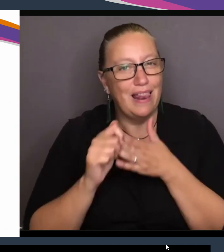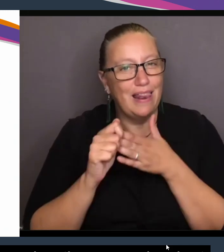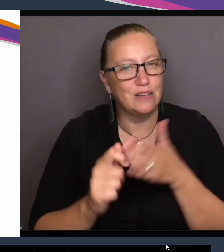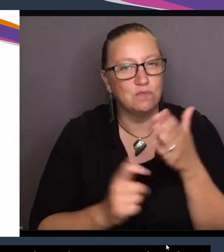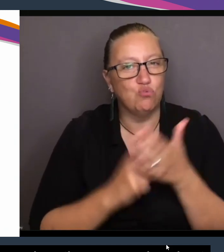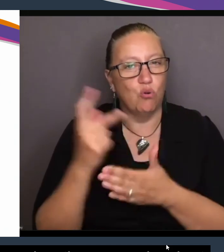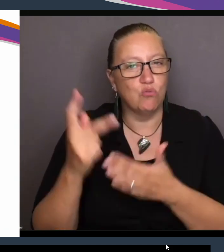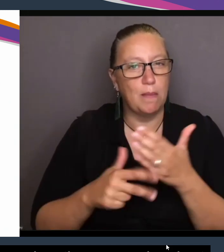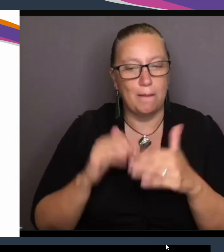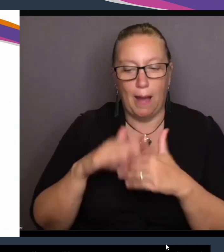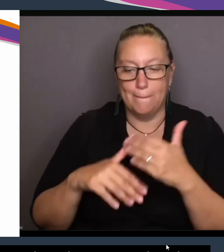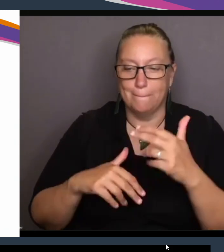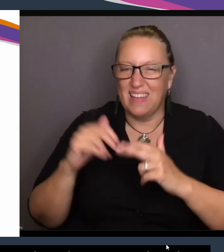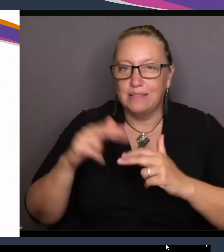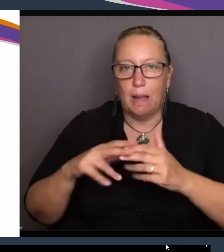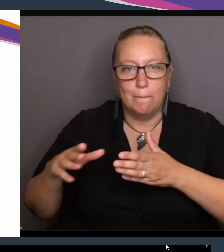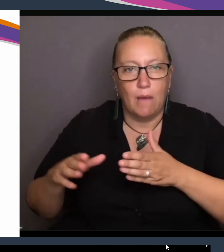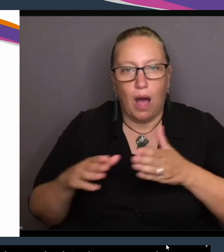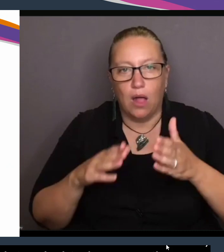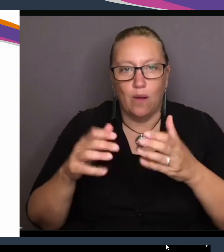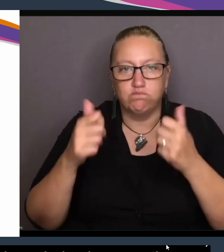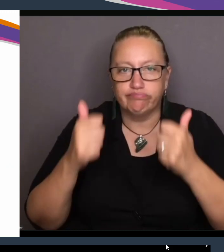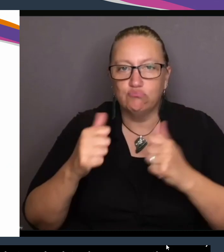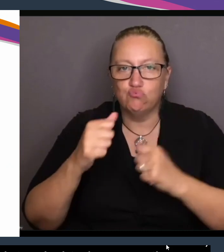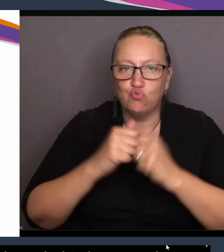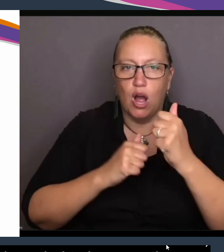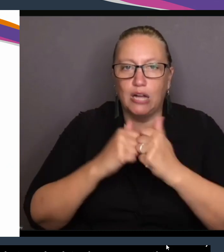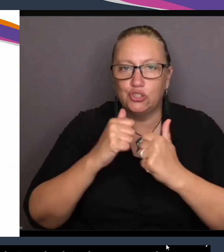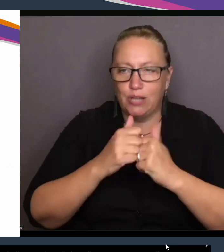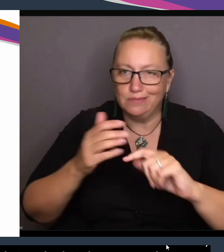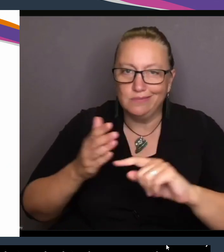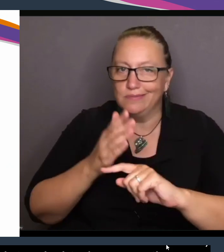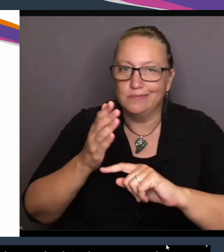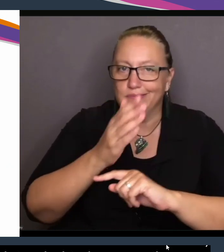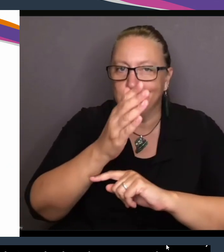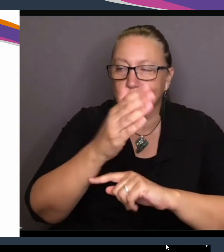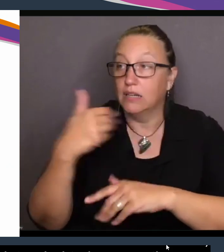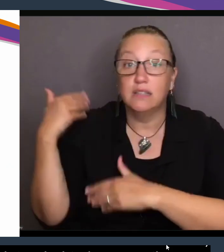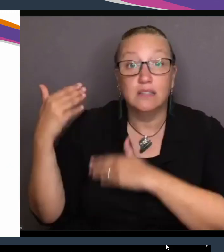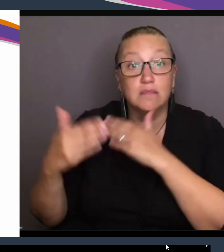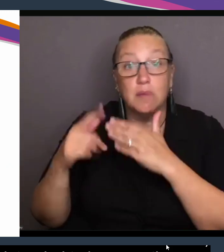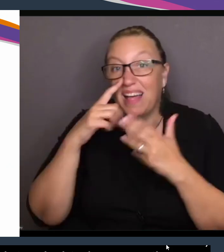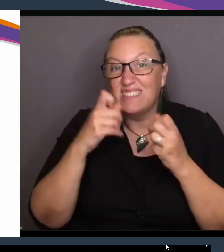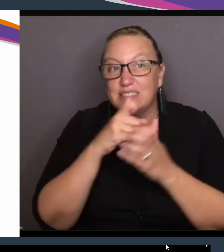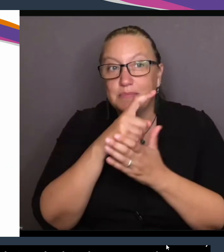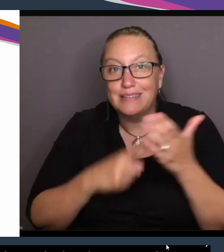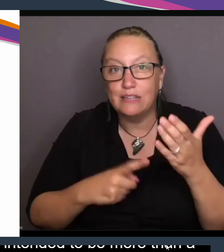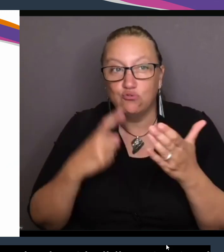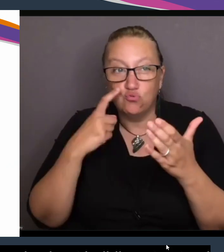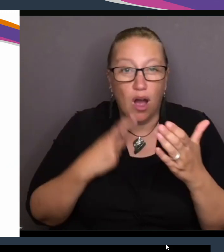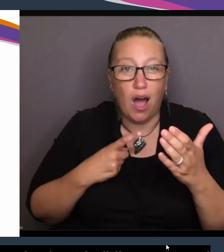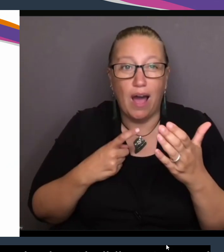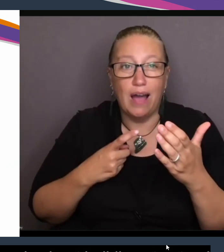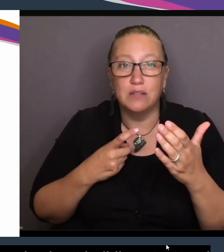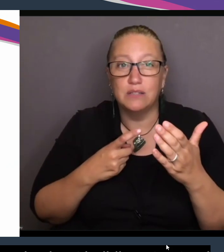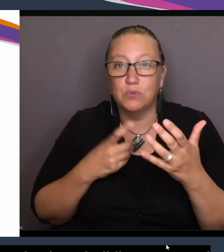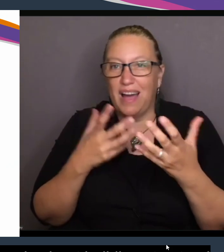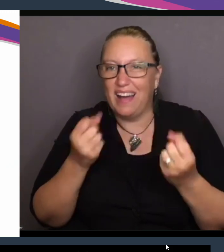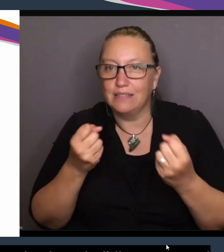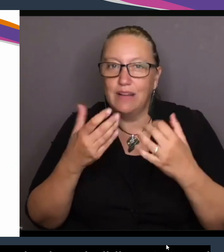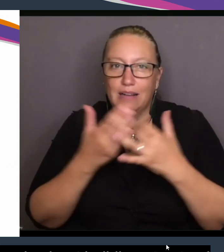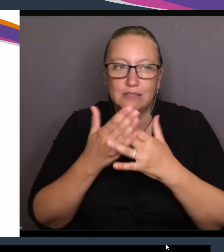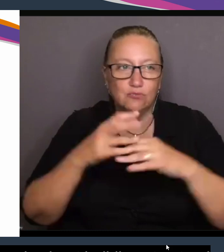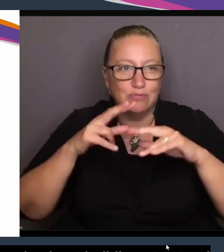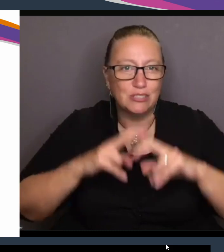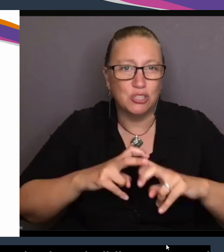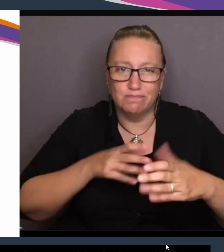pathways. Historically, people with disability have faced barriers at every stage of the research pipeline, from entering higher degree